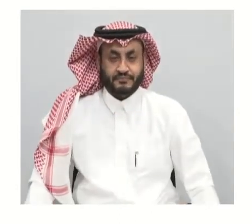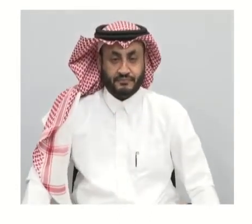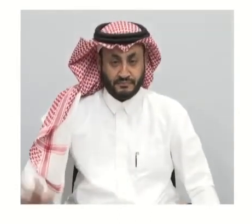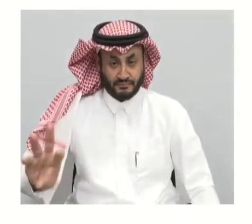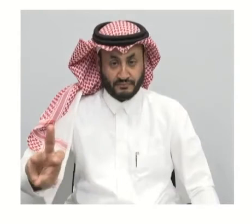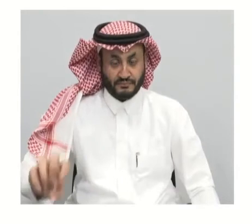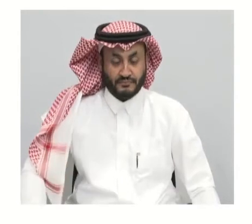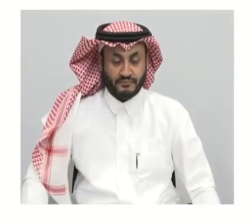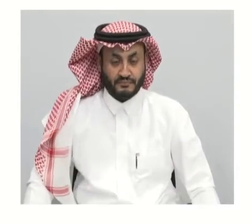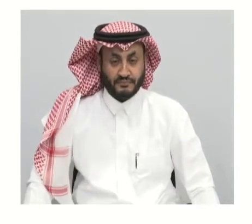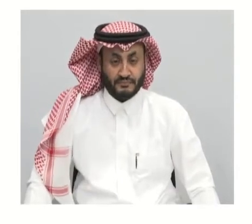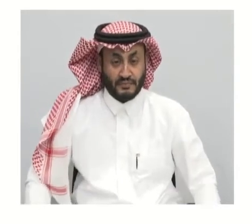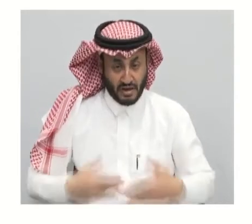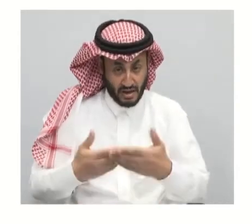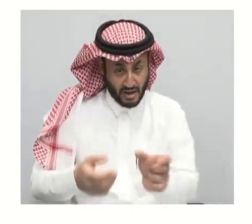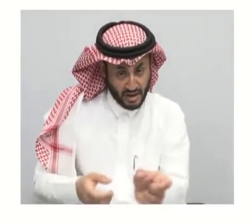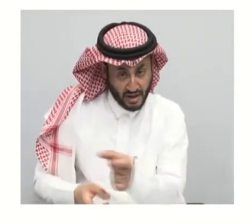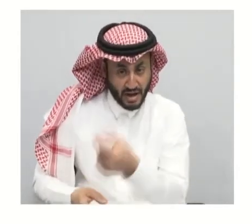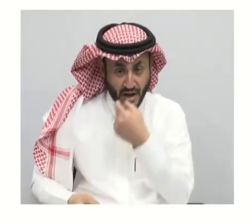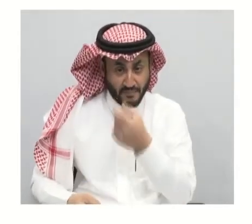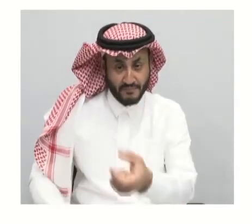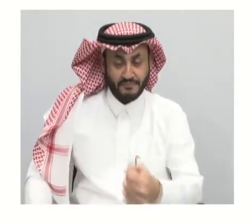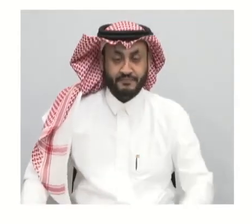Six. Would you like to try one of these?